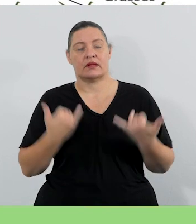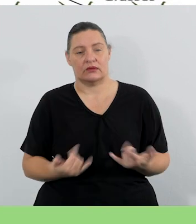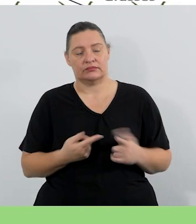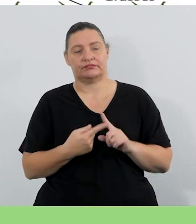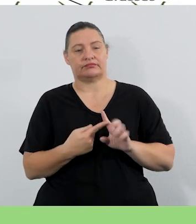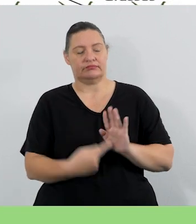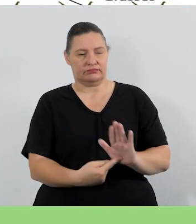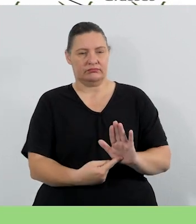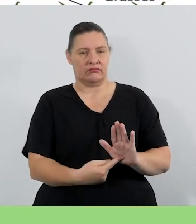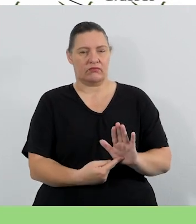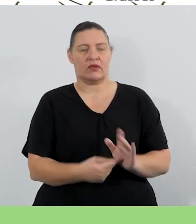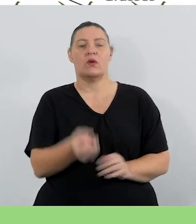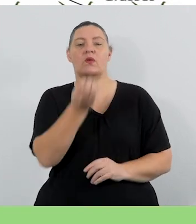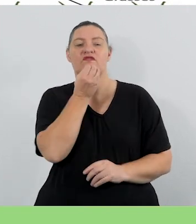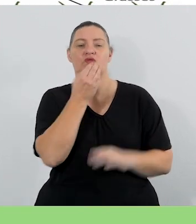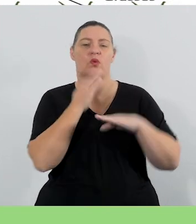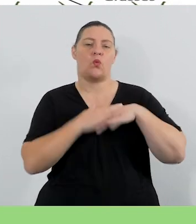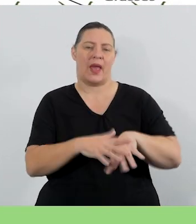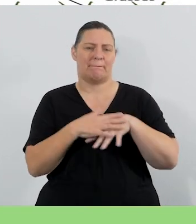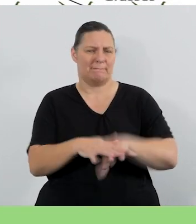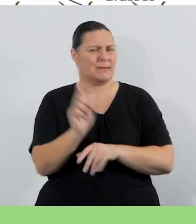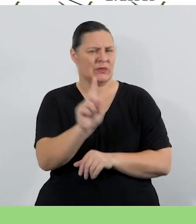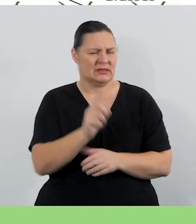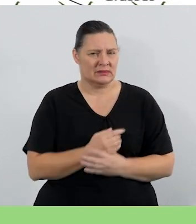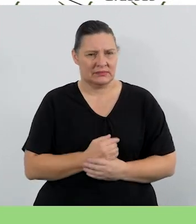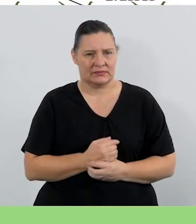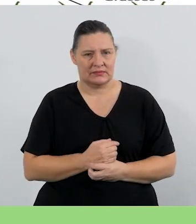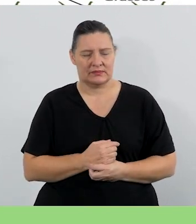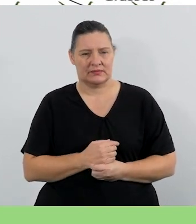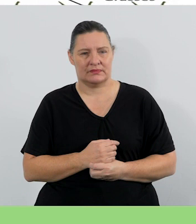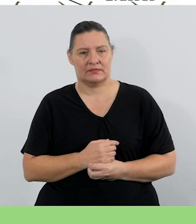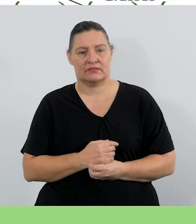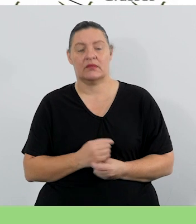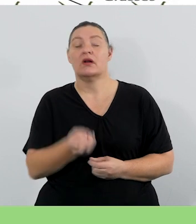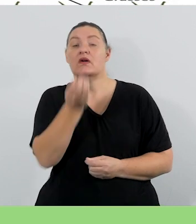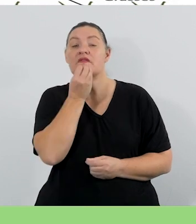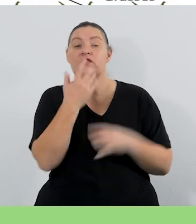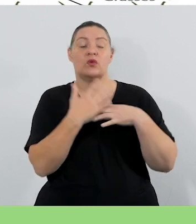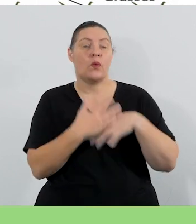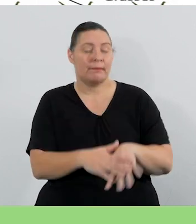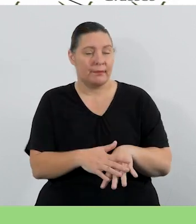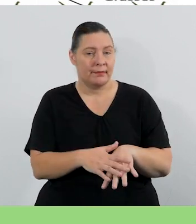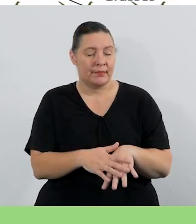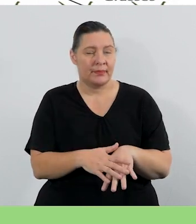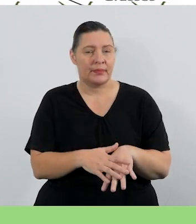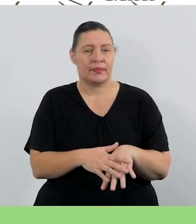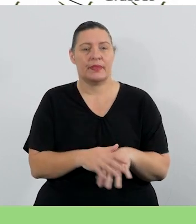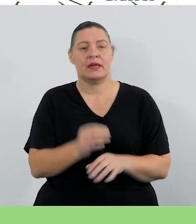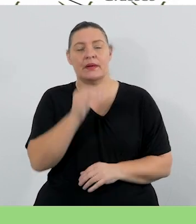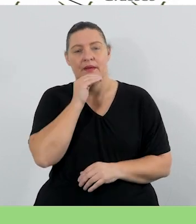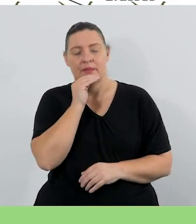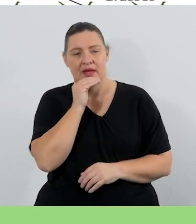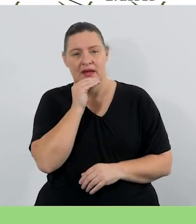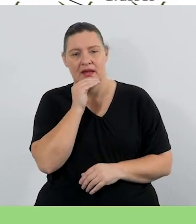Then we are going to move on to what food webs are. Right. So a food web is made up